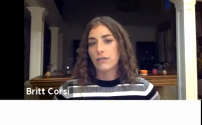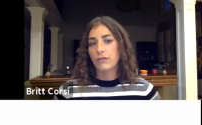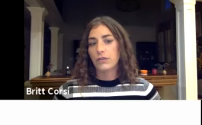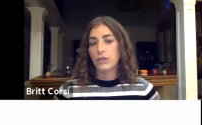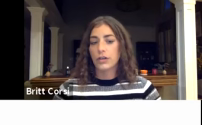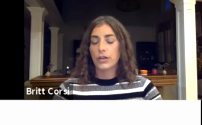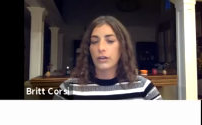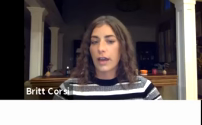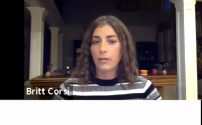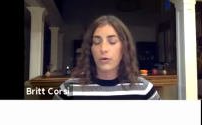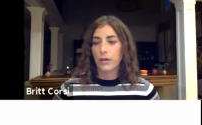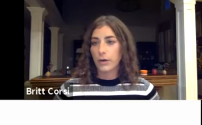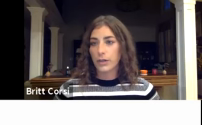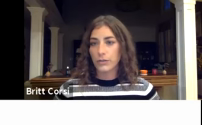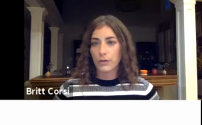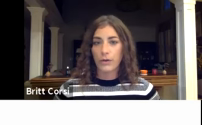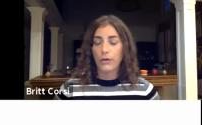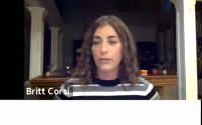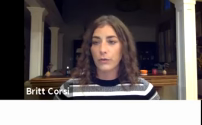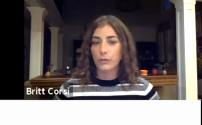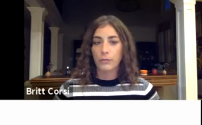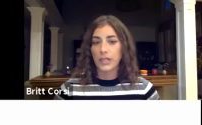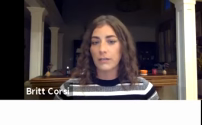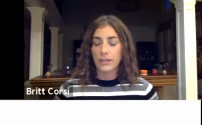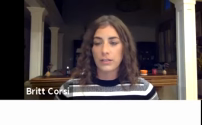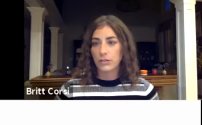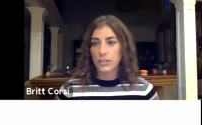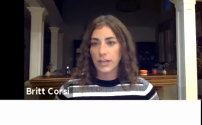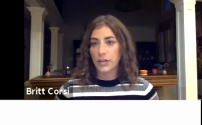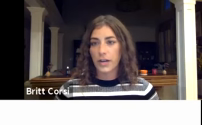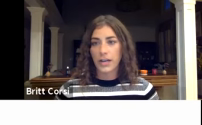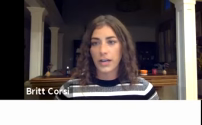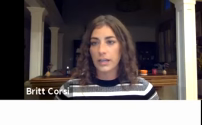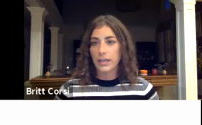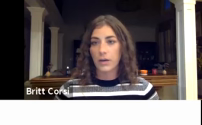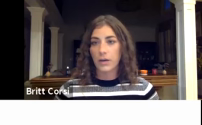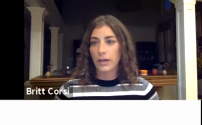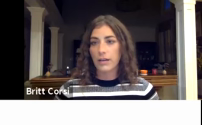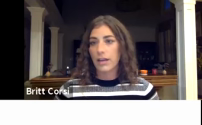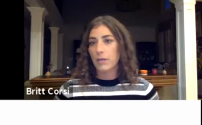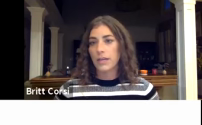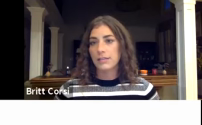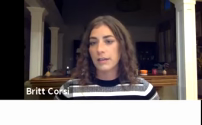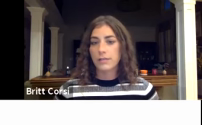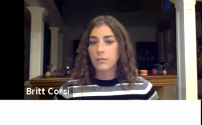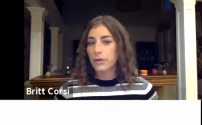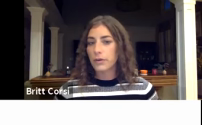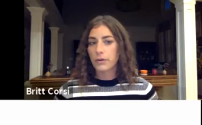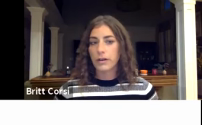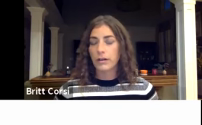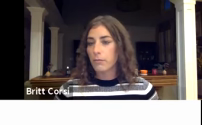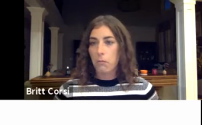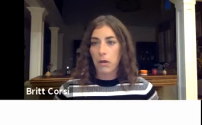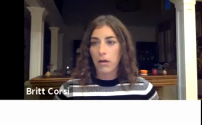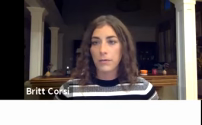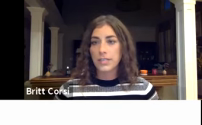if you're at a point where you don't know if you believe in the solution that you're creating, keep going, because I was at a point